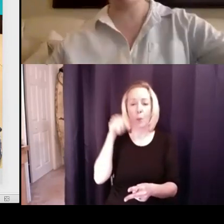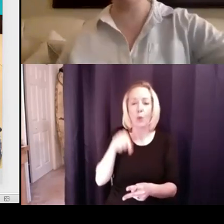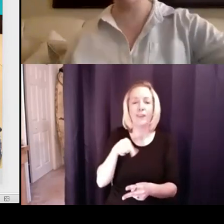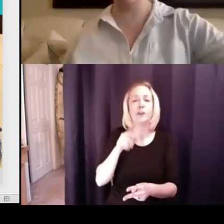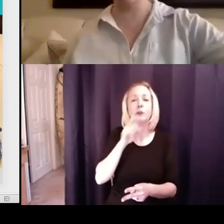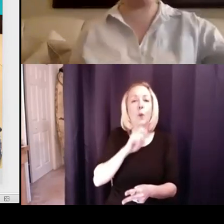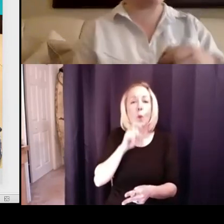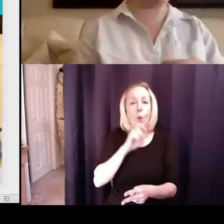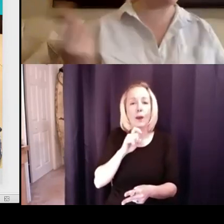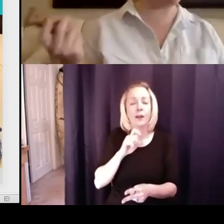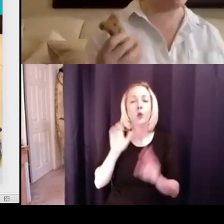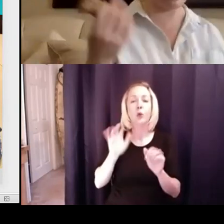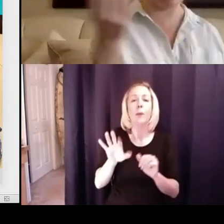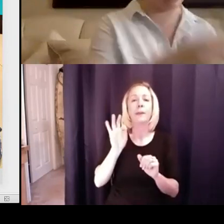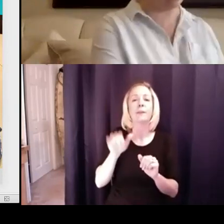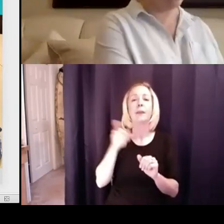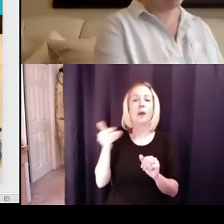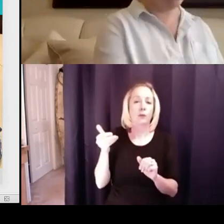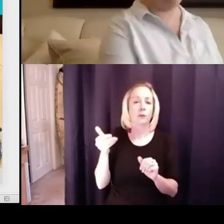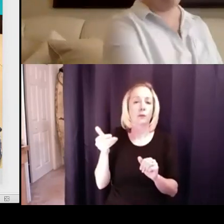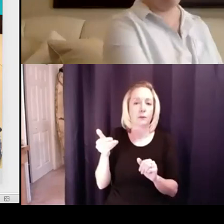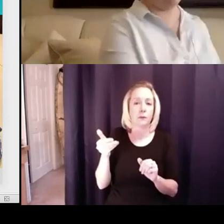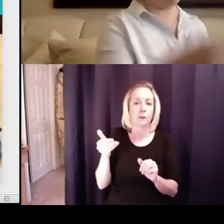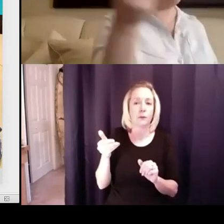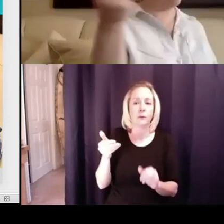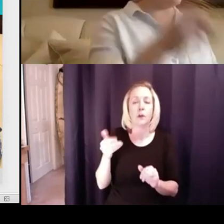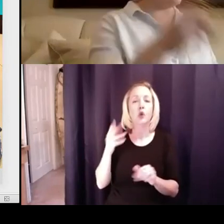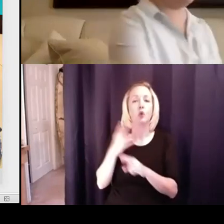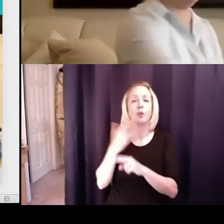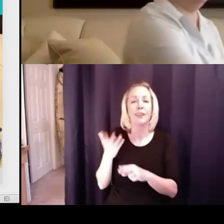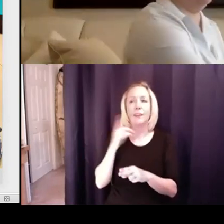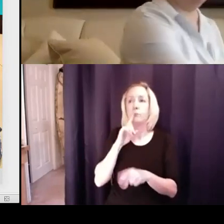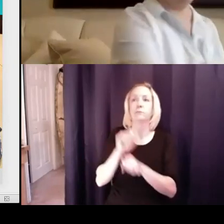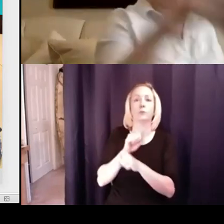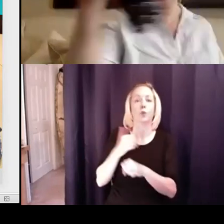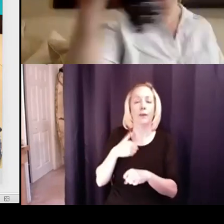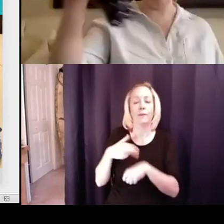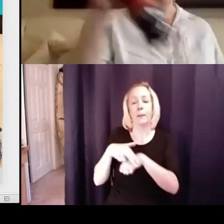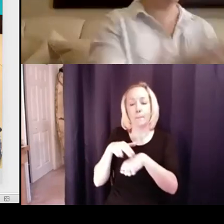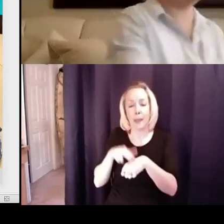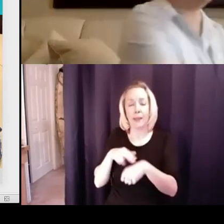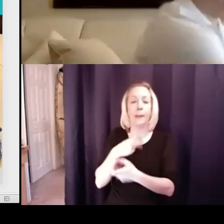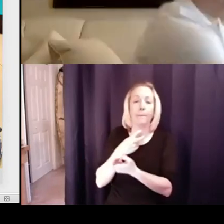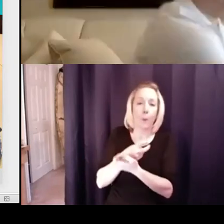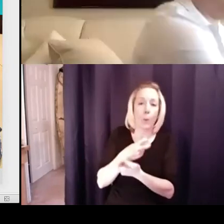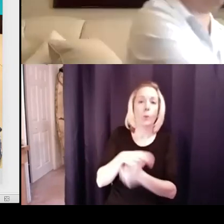there's tons of objects that we can grab around the house, right? Phone, Band-Aid, beads, bottle,